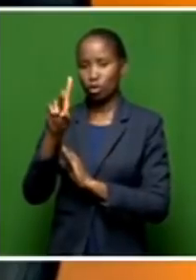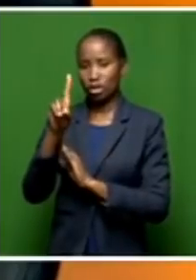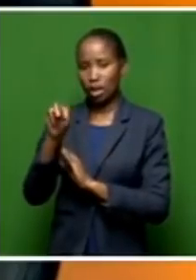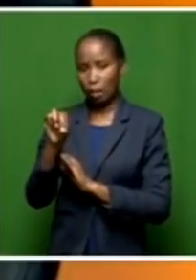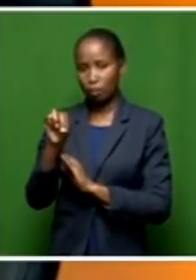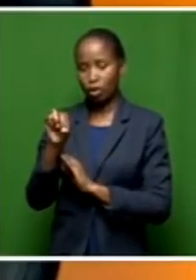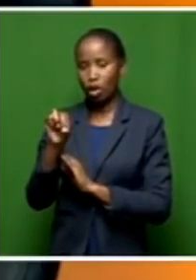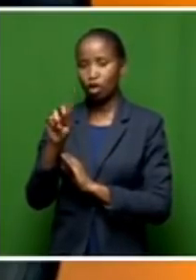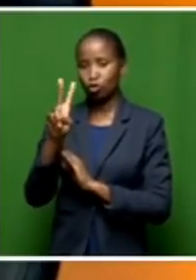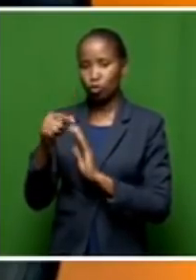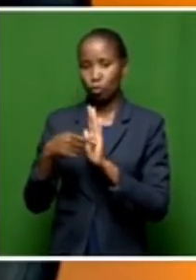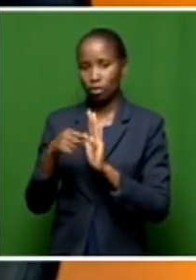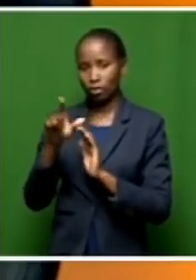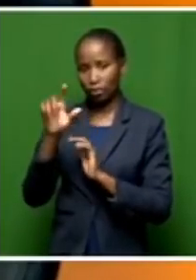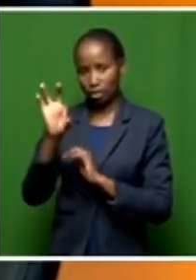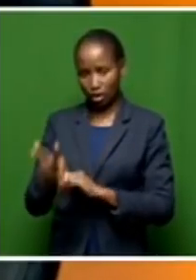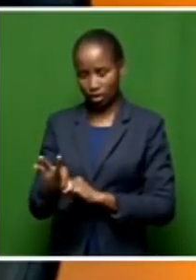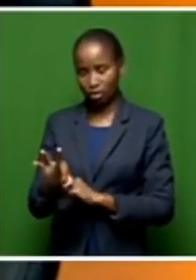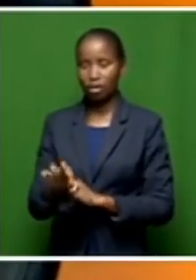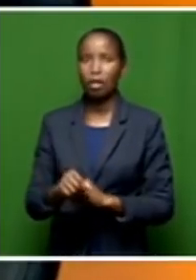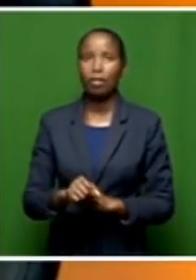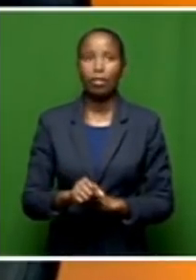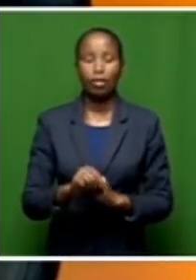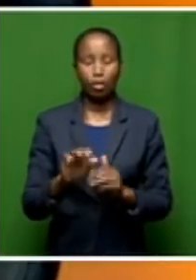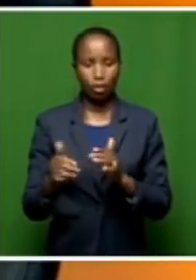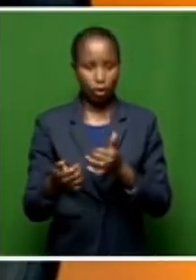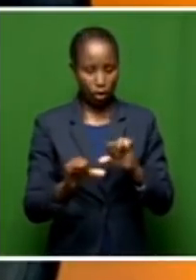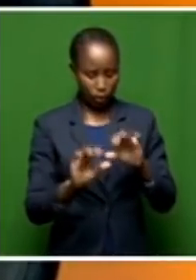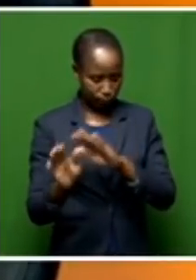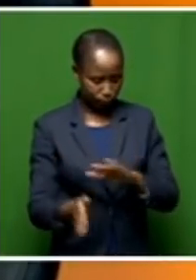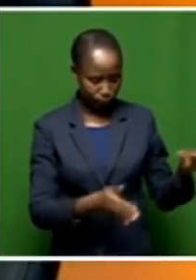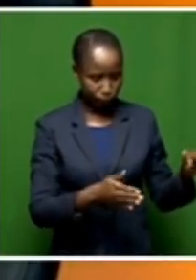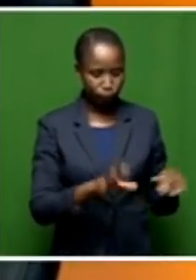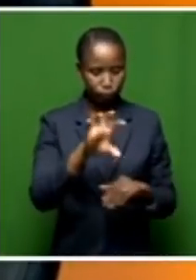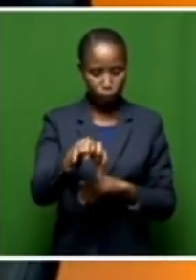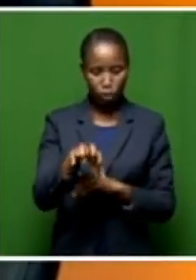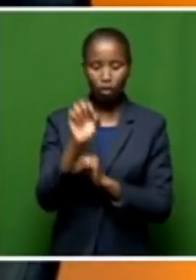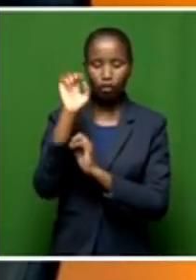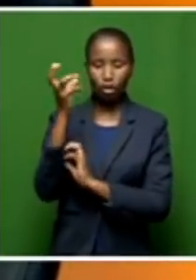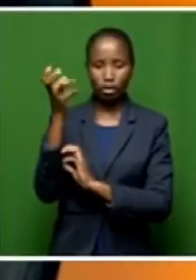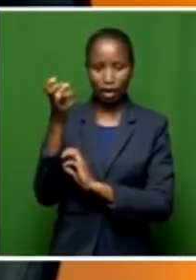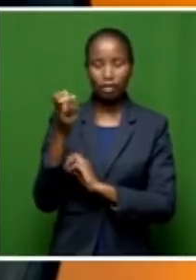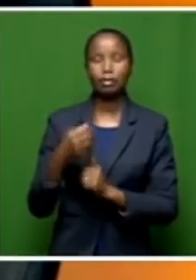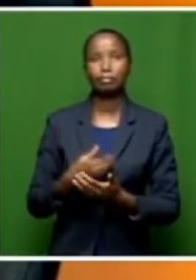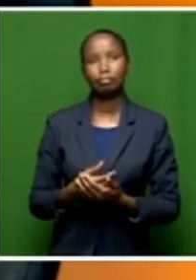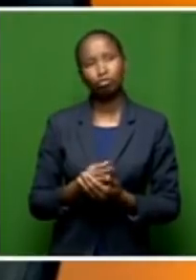For the Free State, we are projecting the ANC to